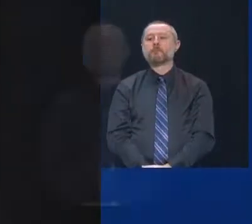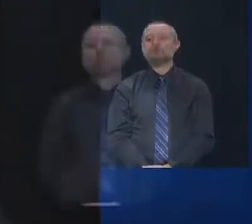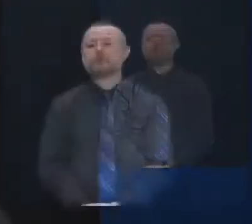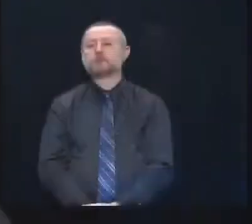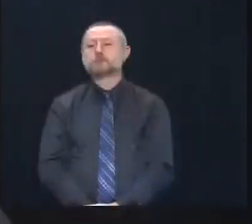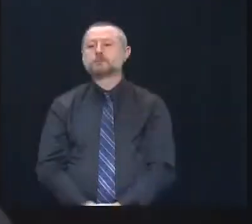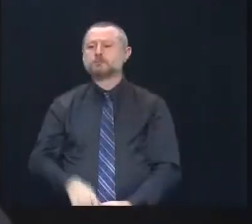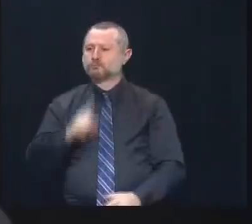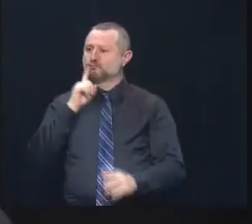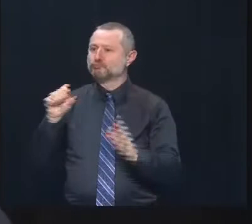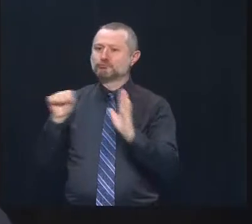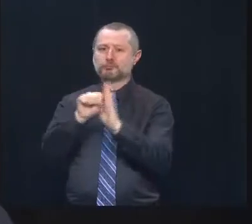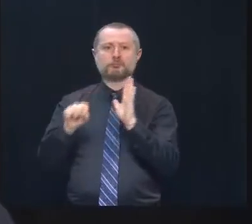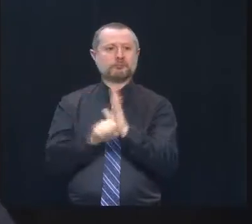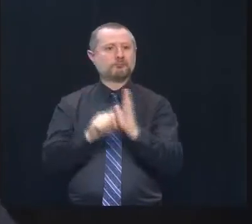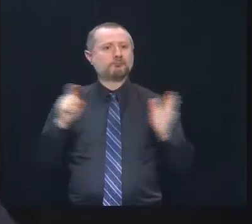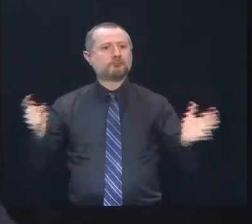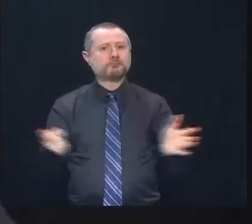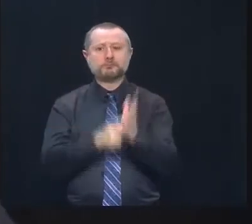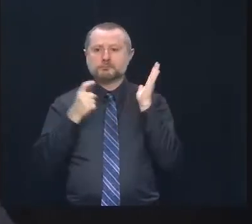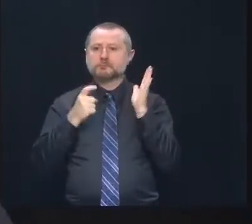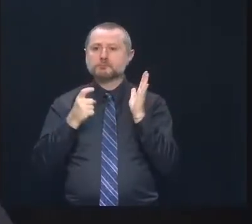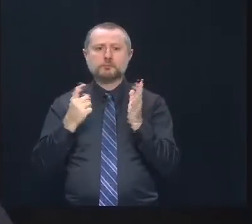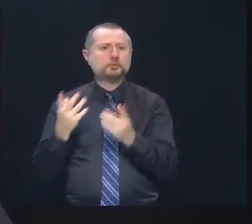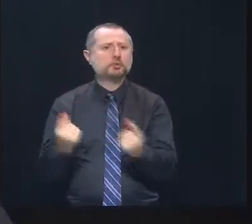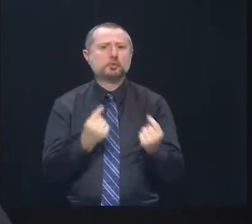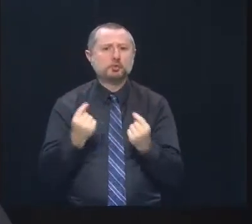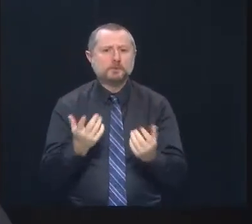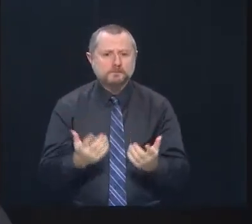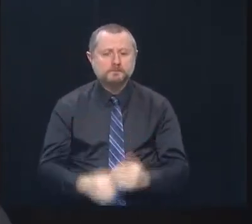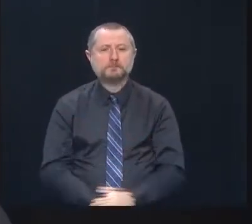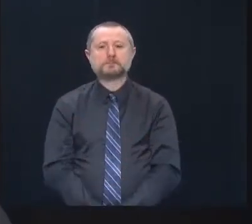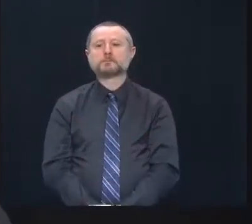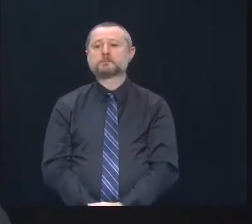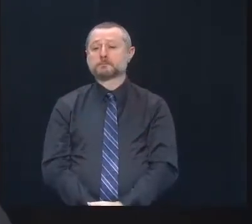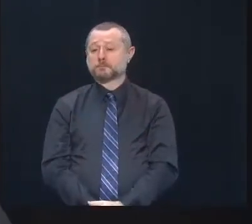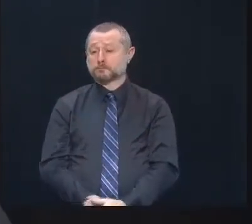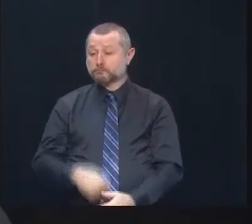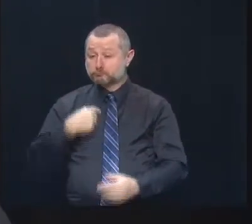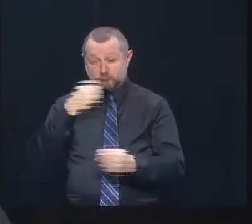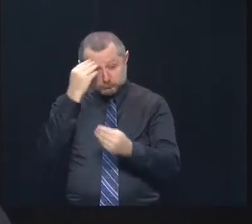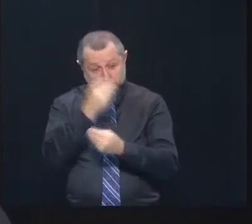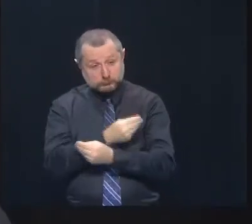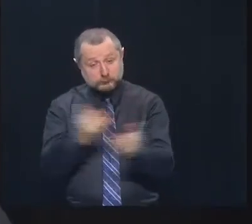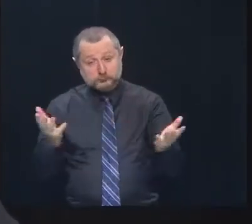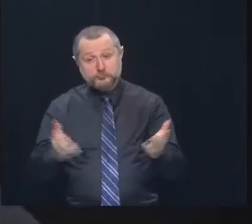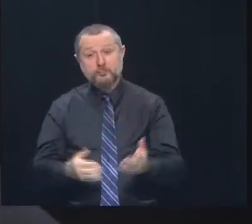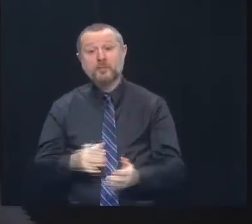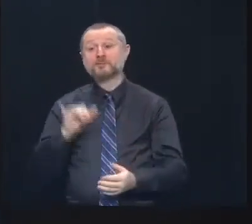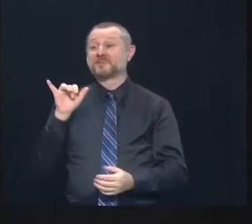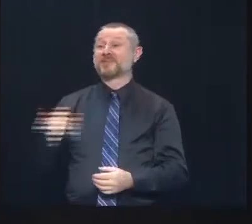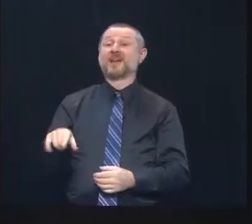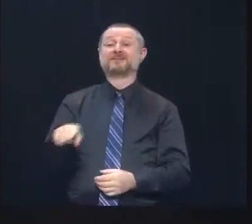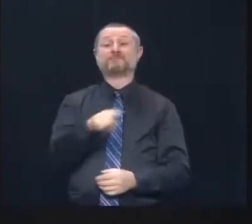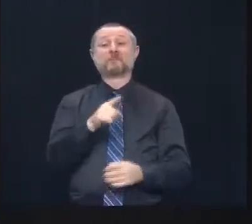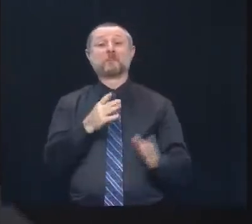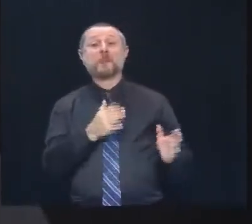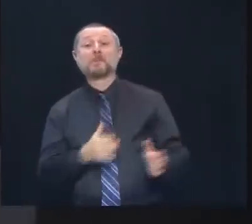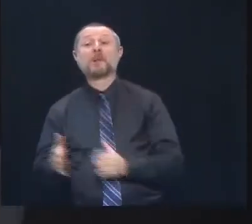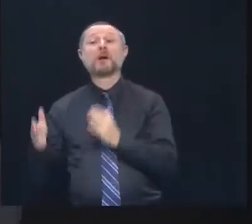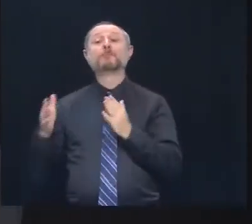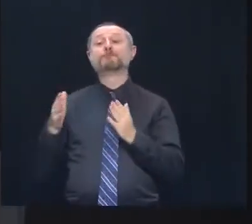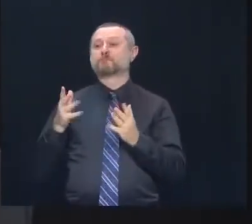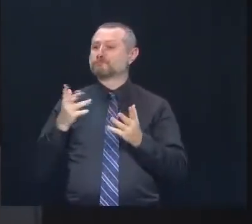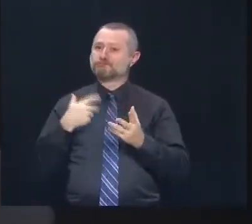need to do. But I can tell you it's going to be much harder than anticipated. Think about this